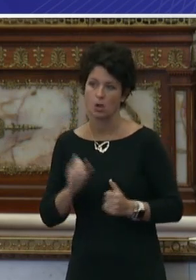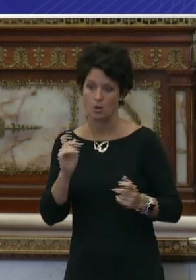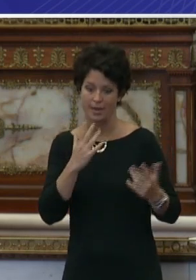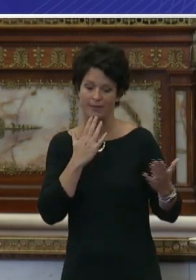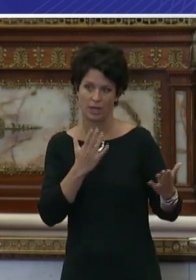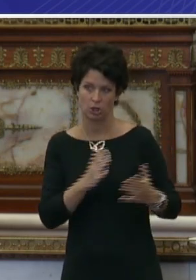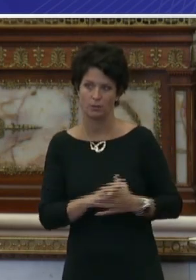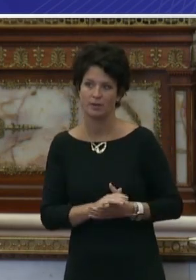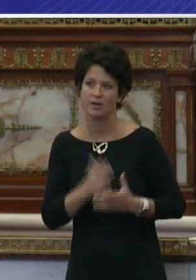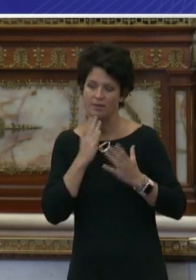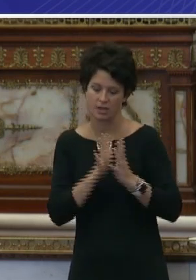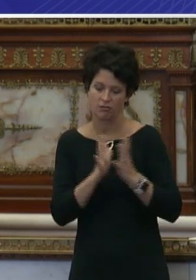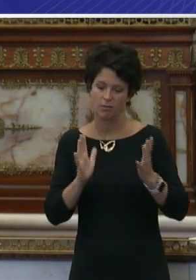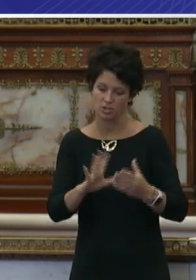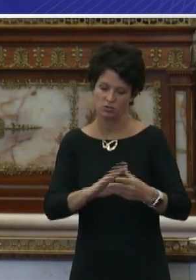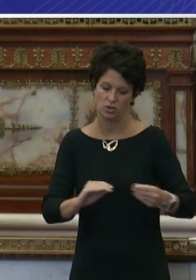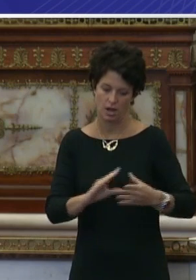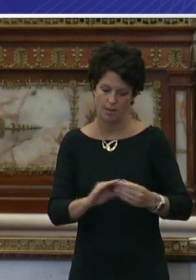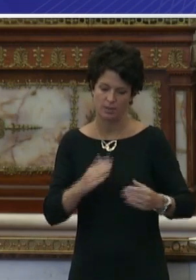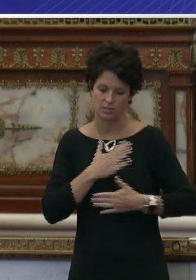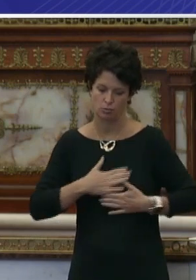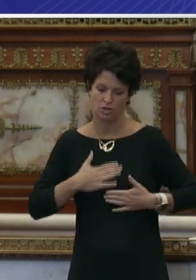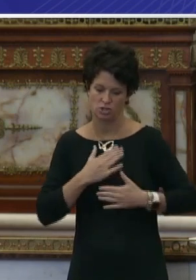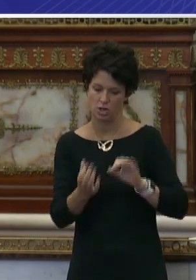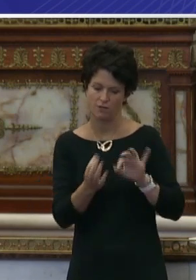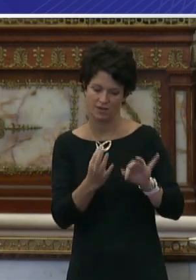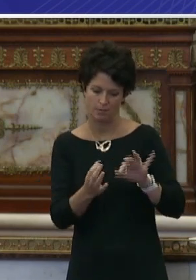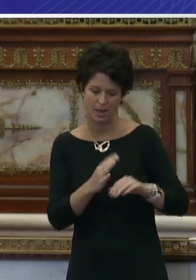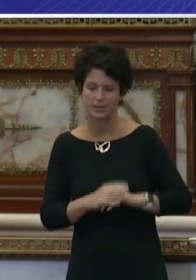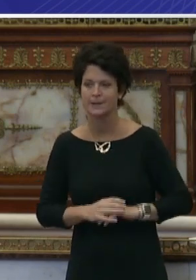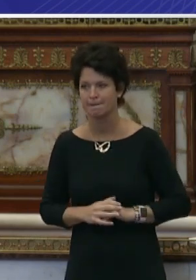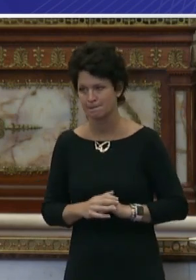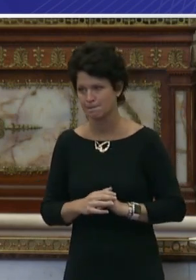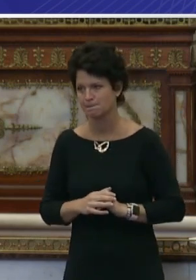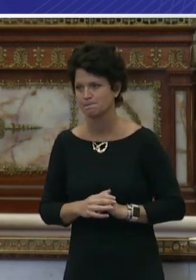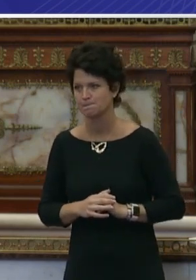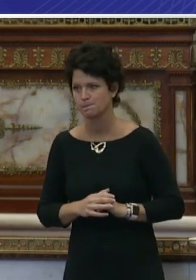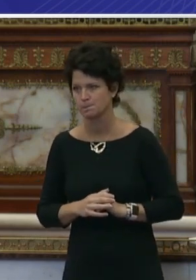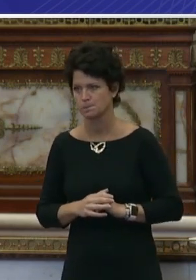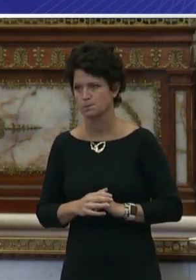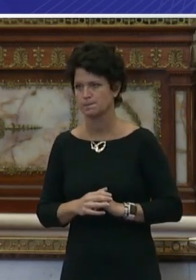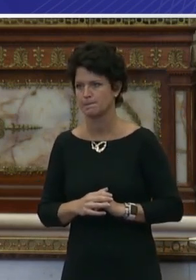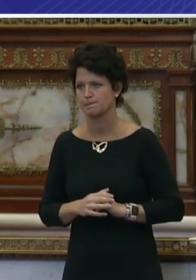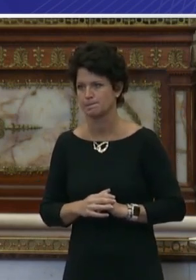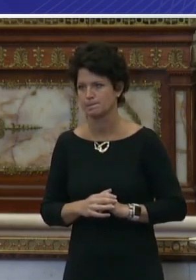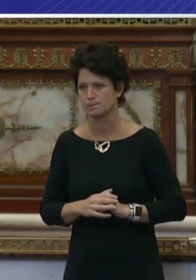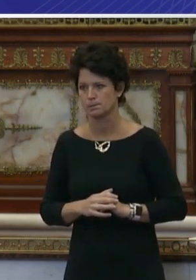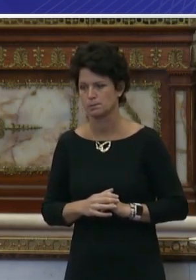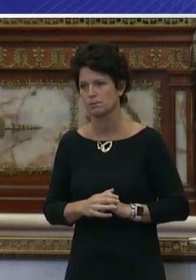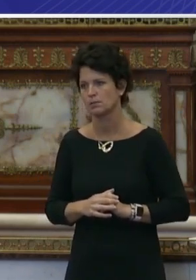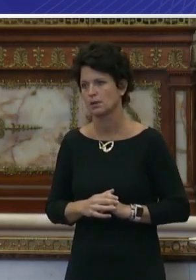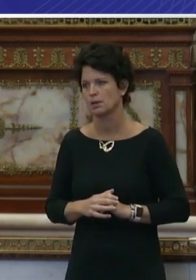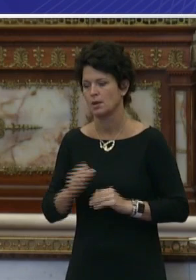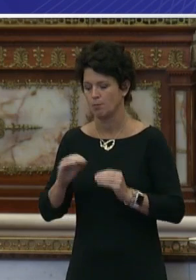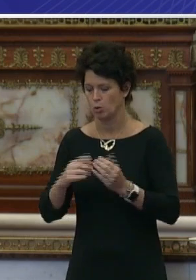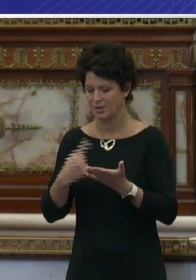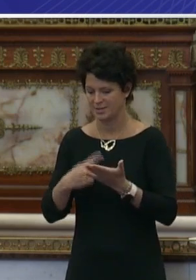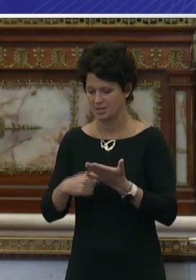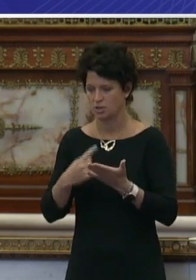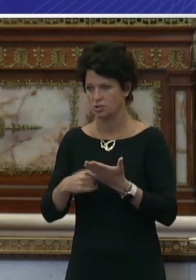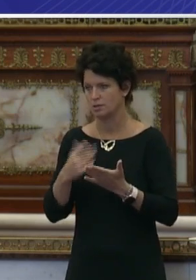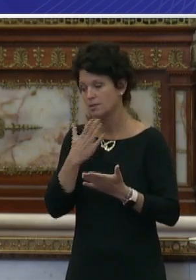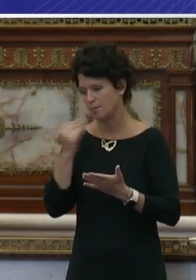Okay. Well, thank you very much for your testimony. Appreciate your feedback. And I think that, the more discussion, the